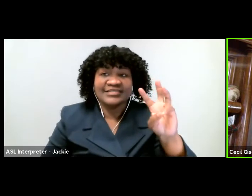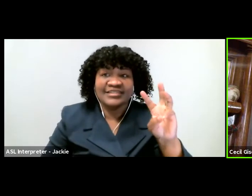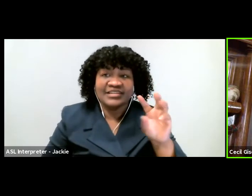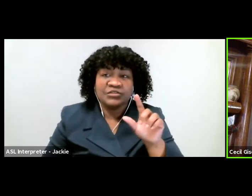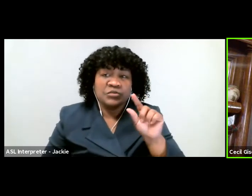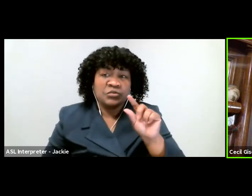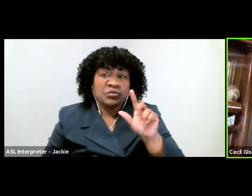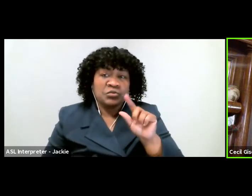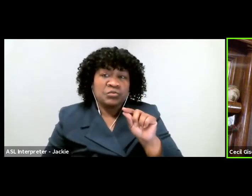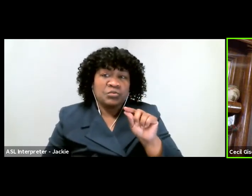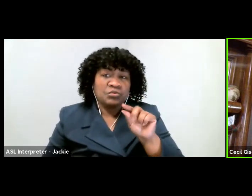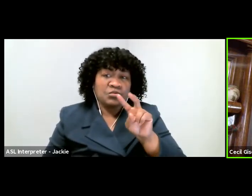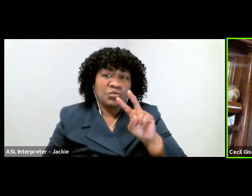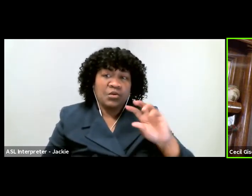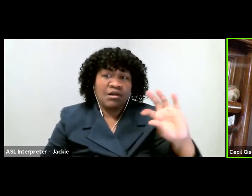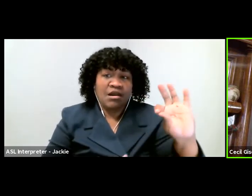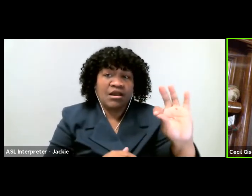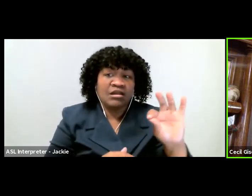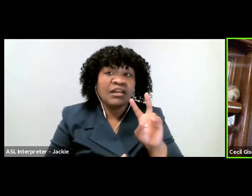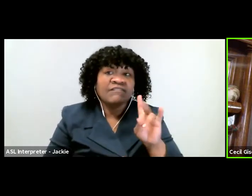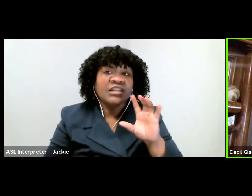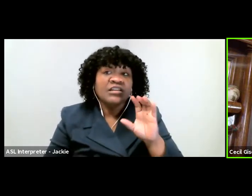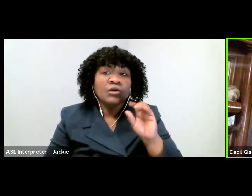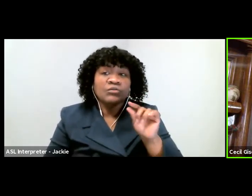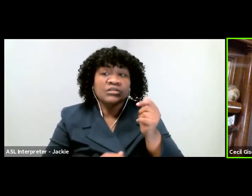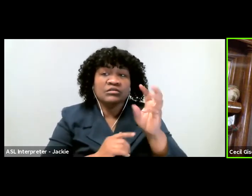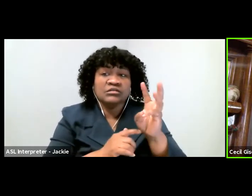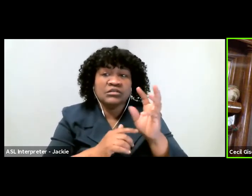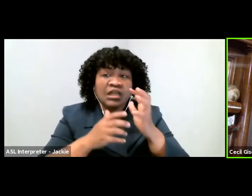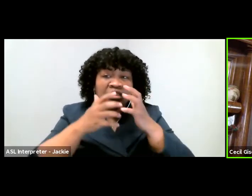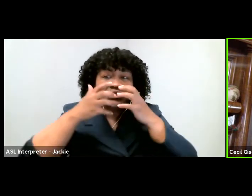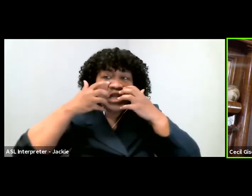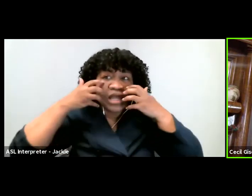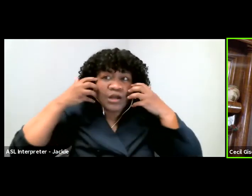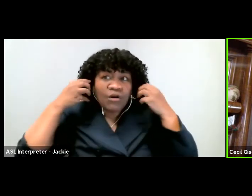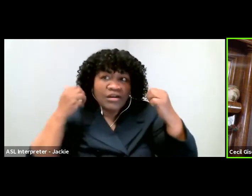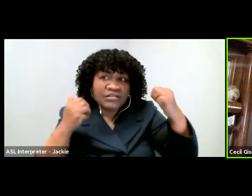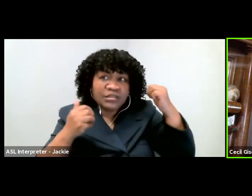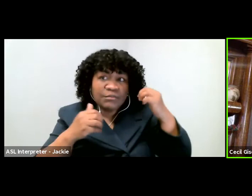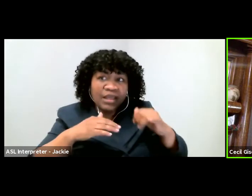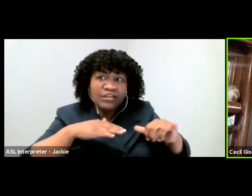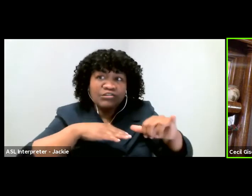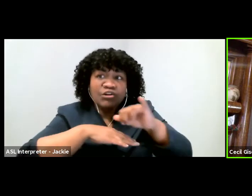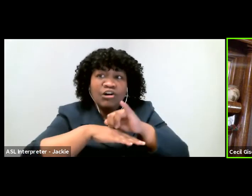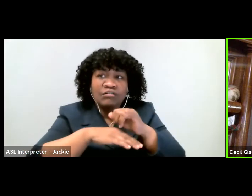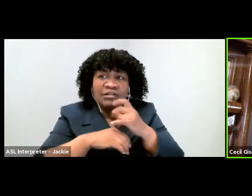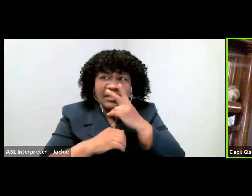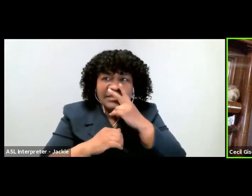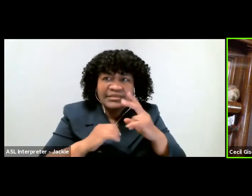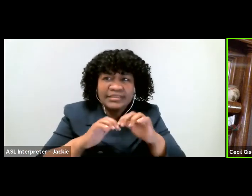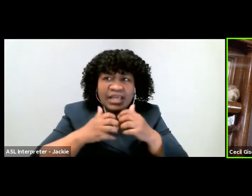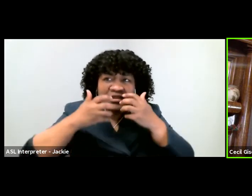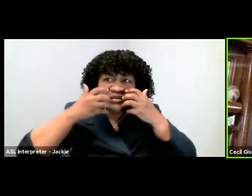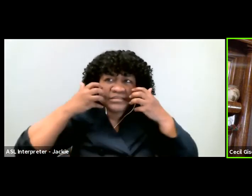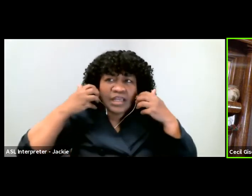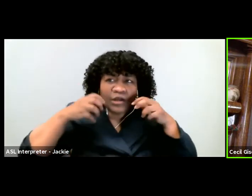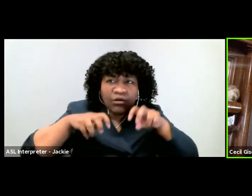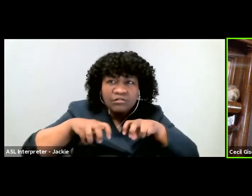2009, video in 2016. Jaguars in the backyard, navigation skills beside the